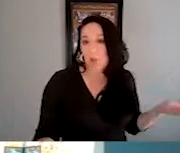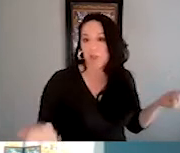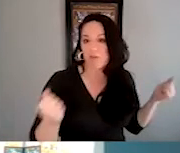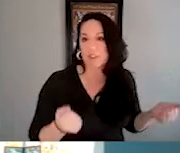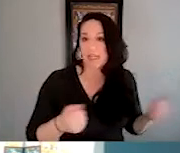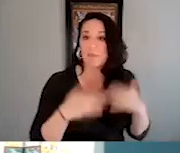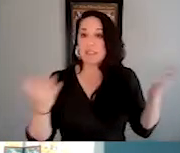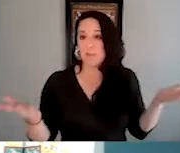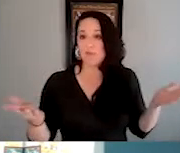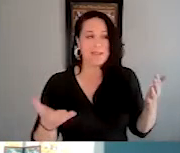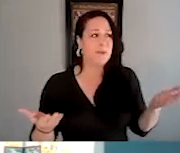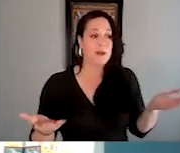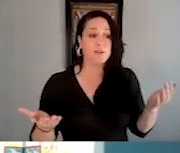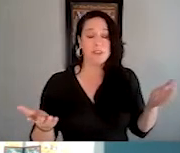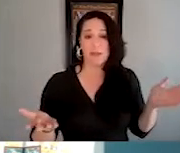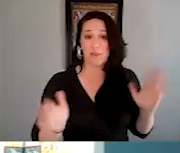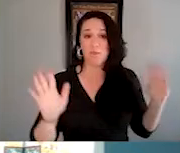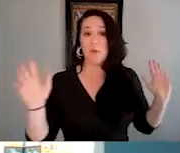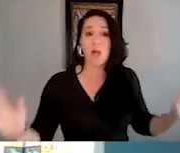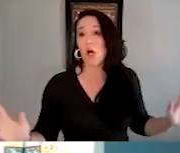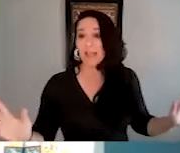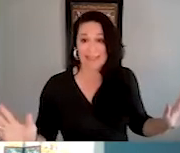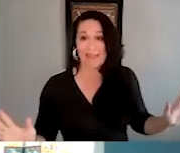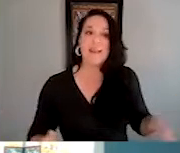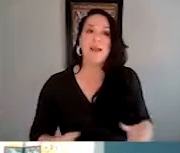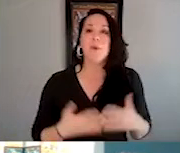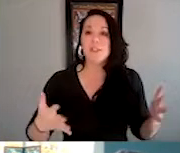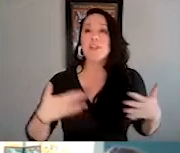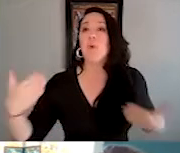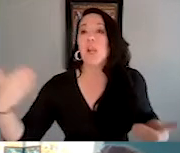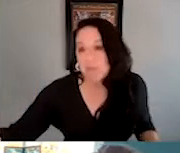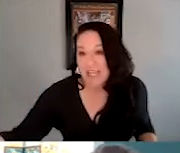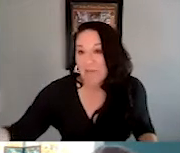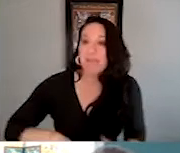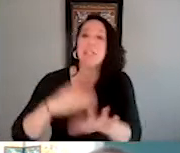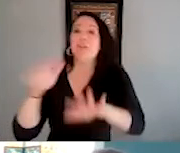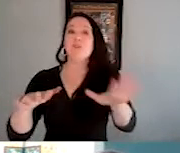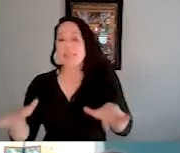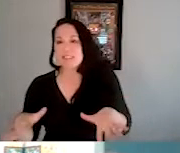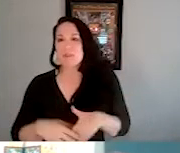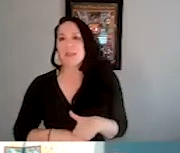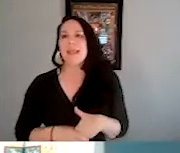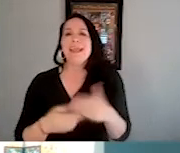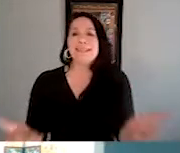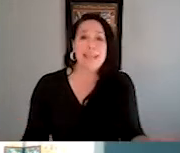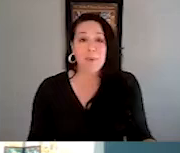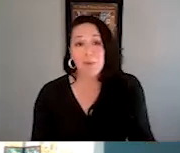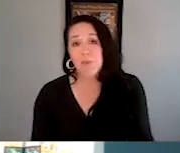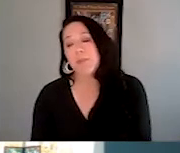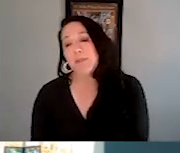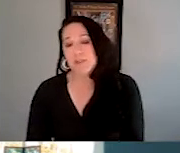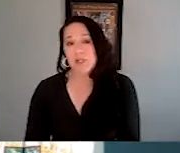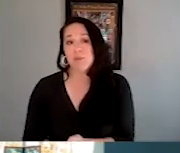propose to someone on the first date. I mean, some of us, I think my father did to my mother, but we're not all like that. Most of us work up to that, right? We need a few dates in between. It's the